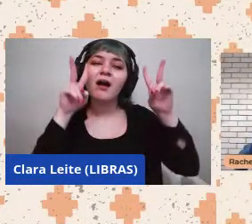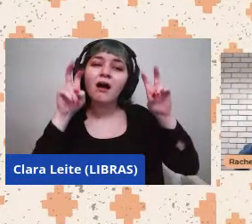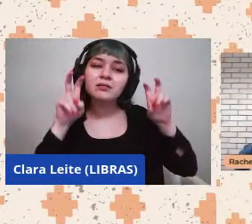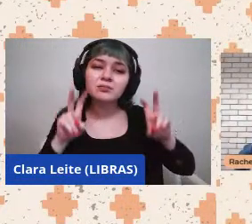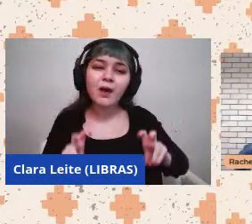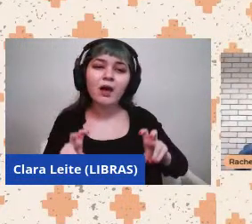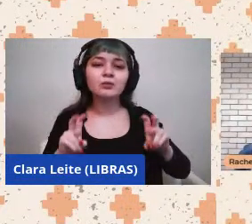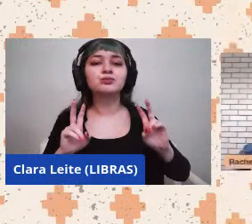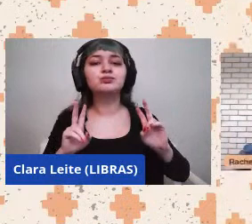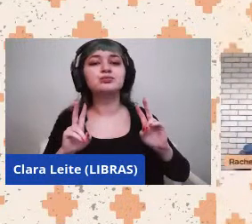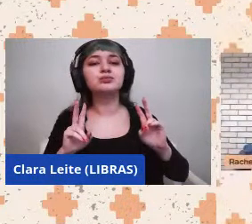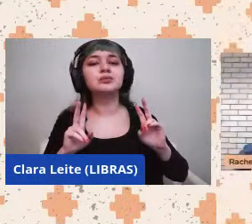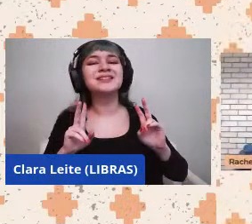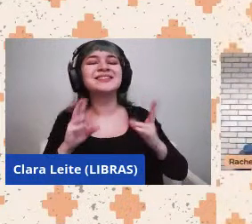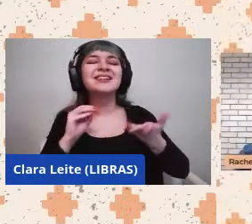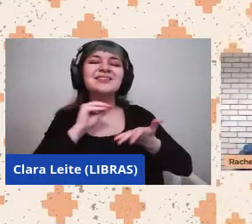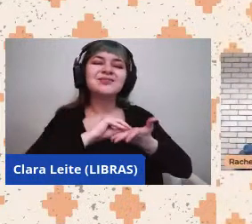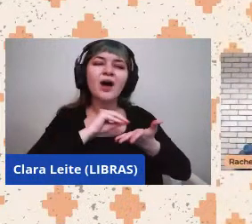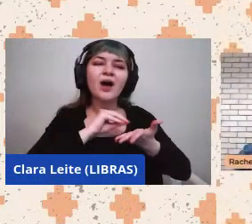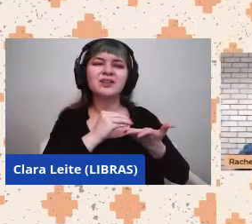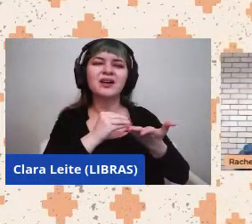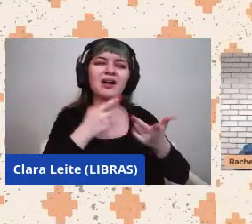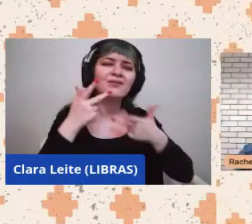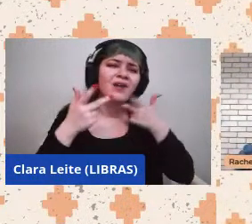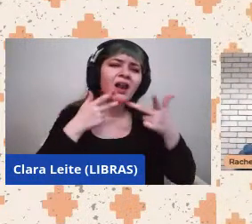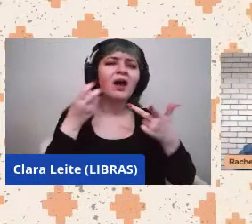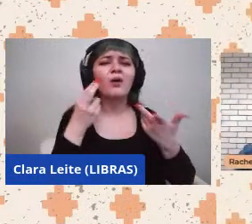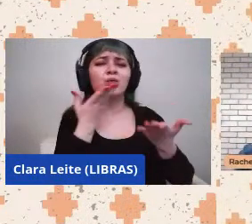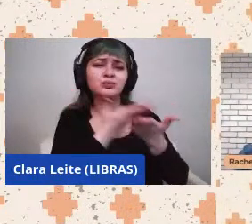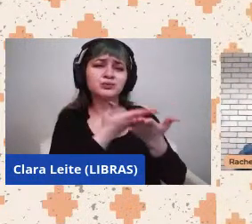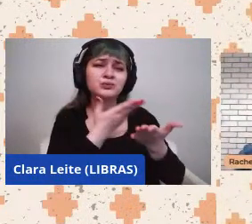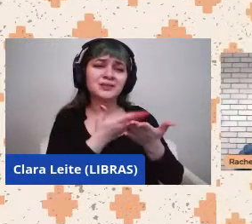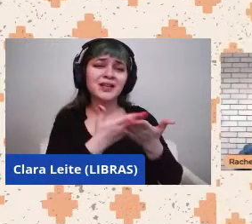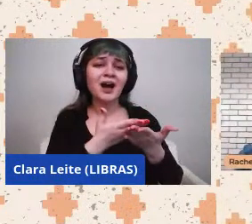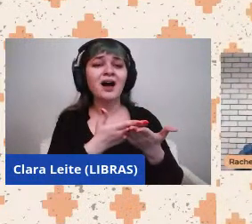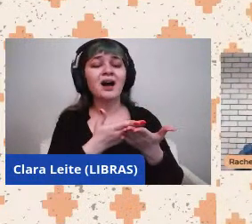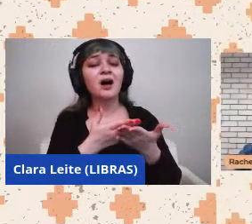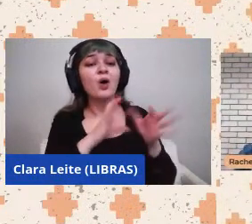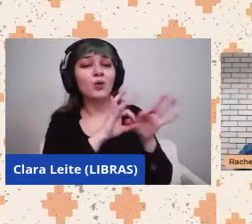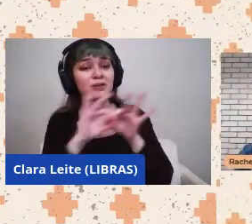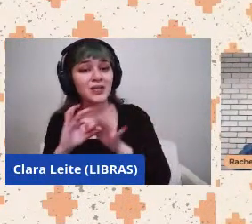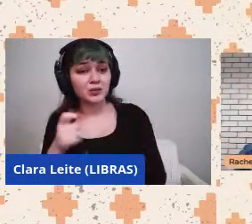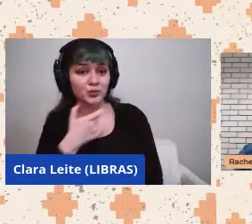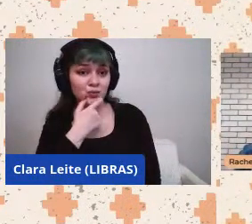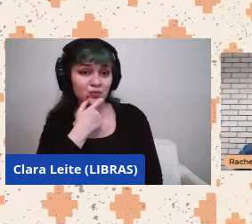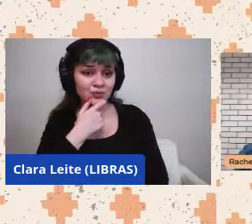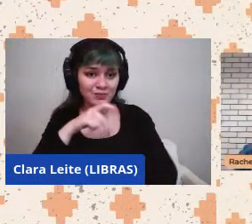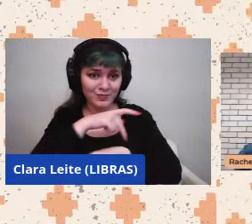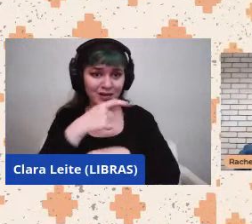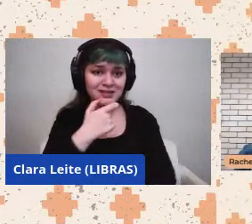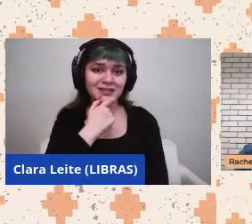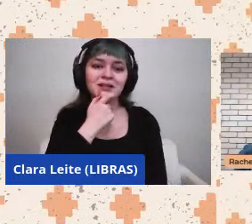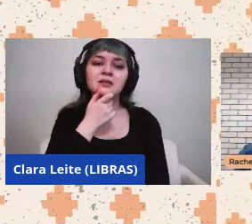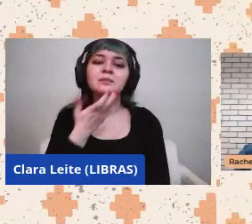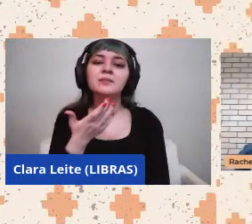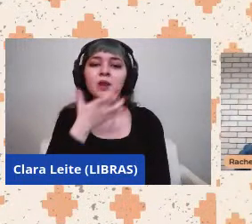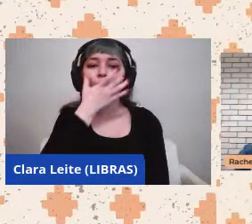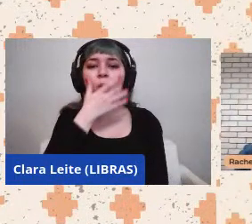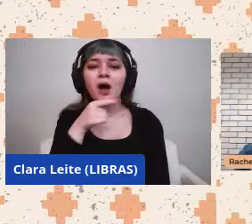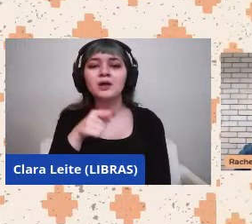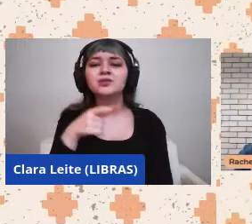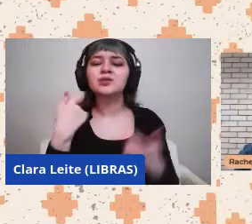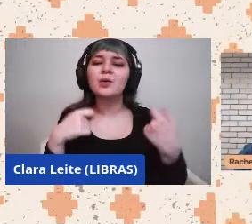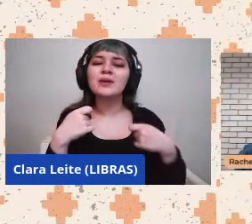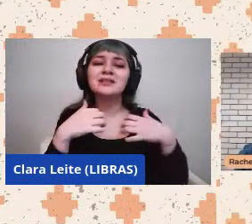topics that are perhaps covered less well or not at all within the English context. And I suppose here I should draw a